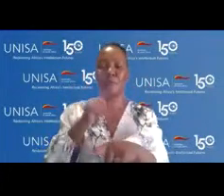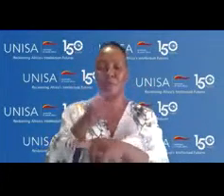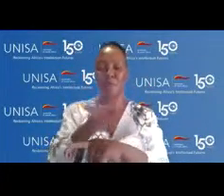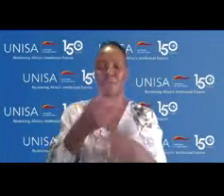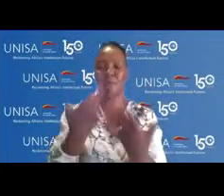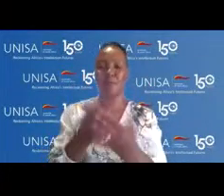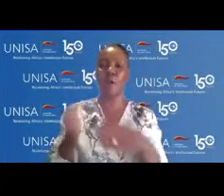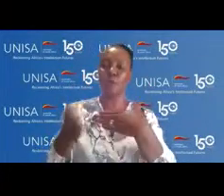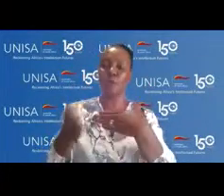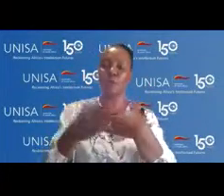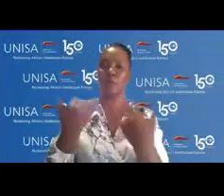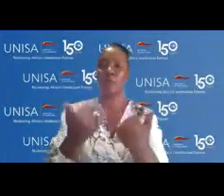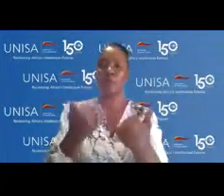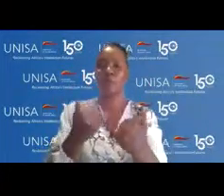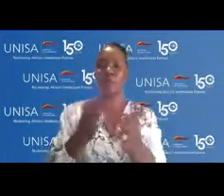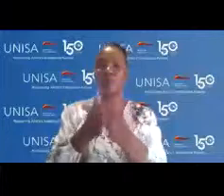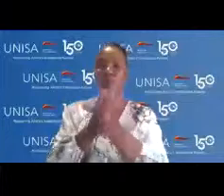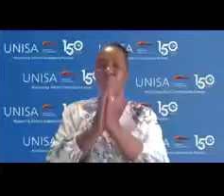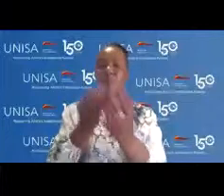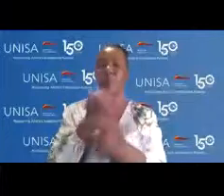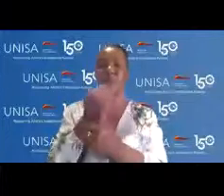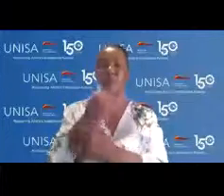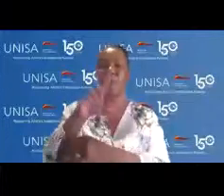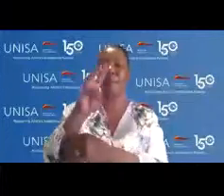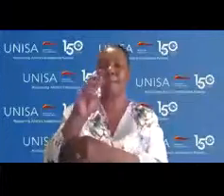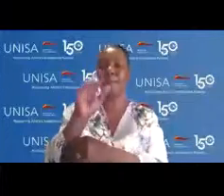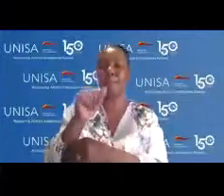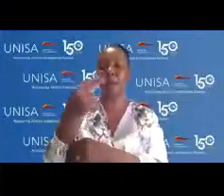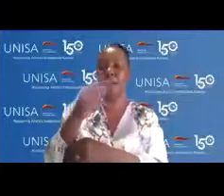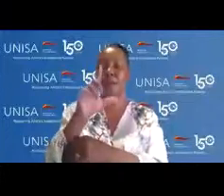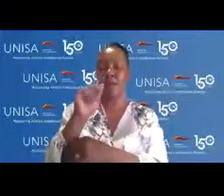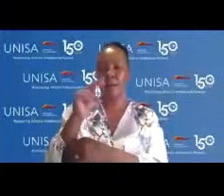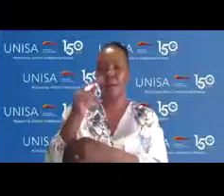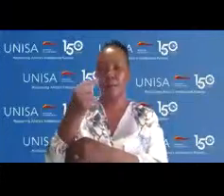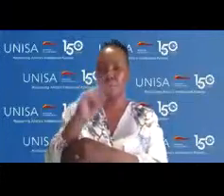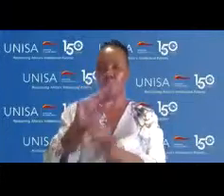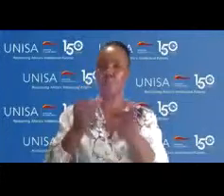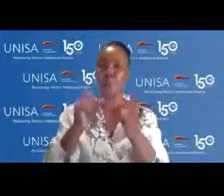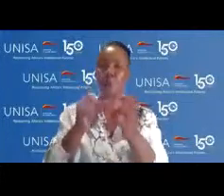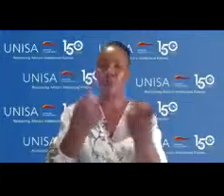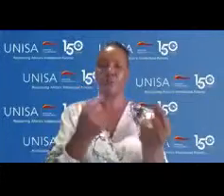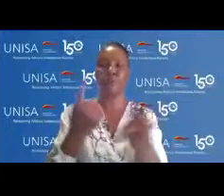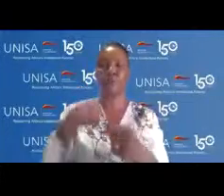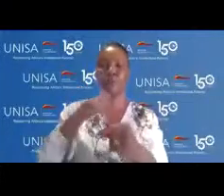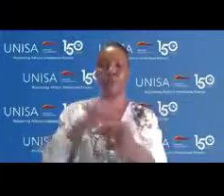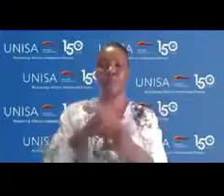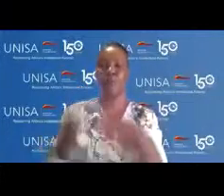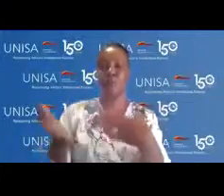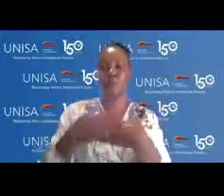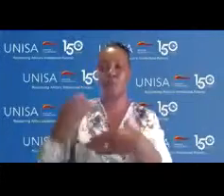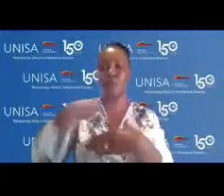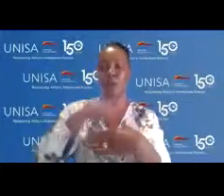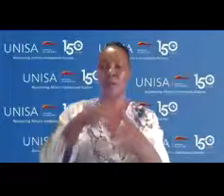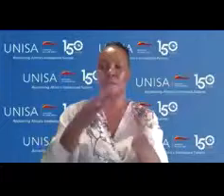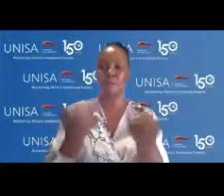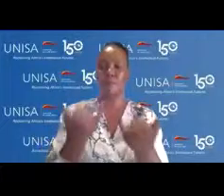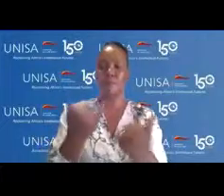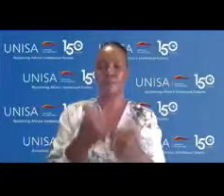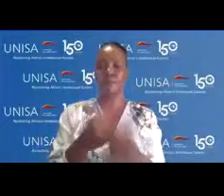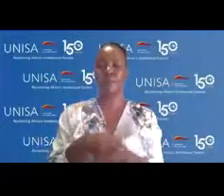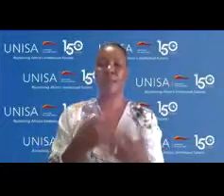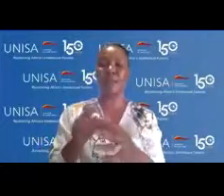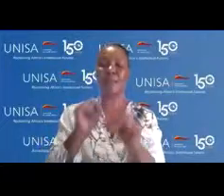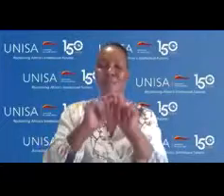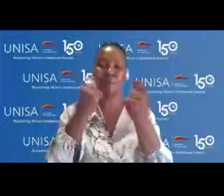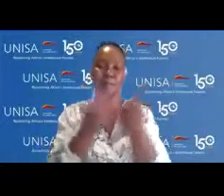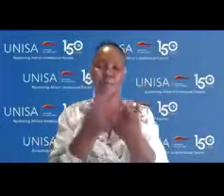ask Mahlangu to quickly come and do the closing for us today. So the team can have a quick coffee break